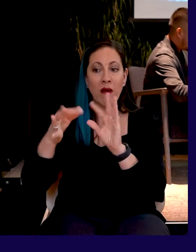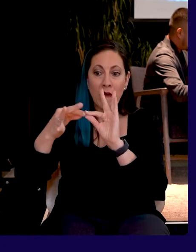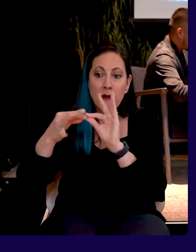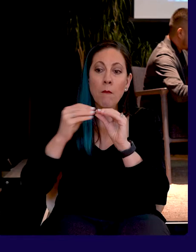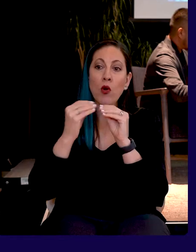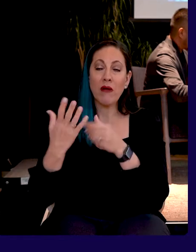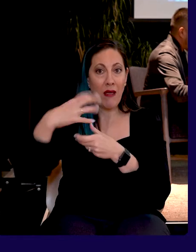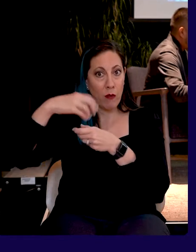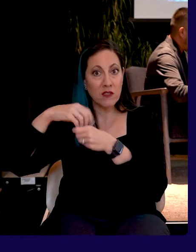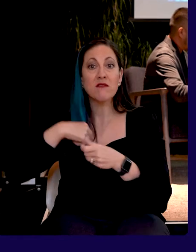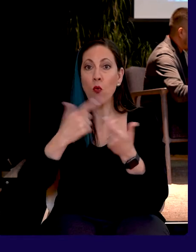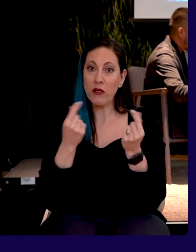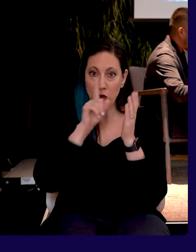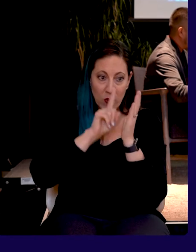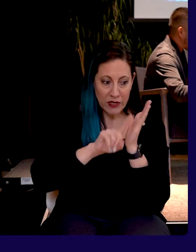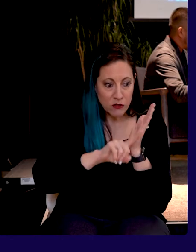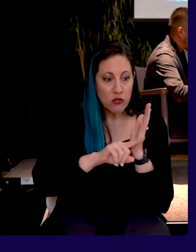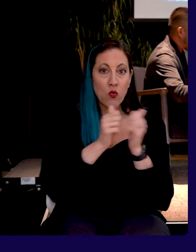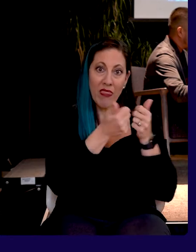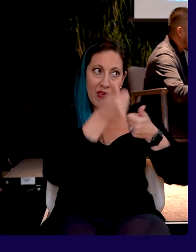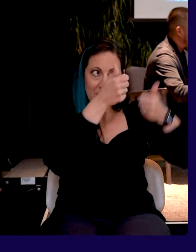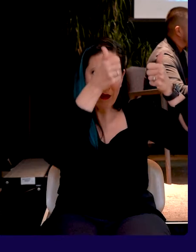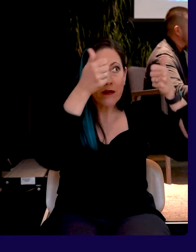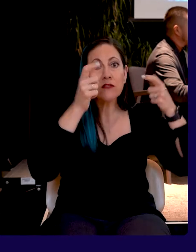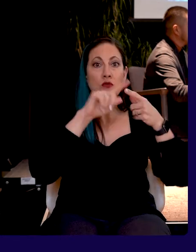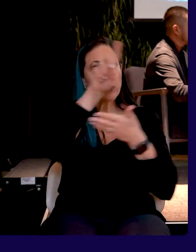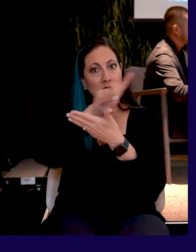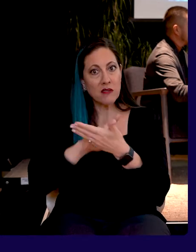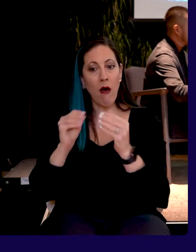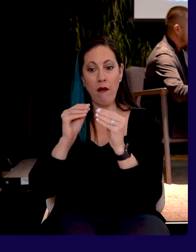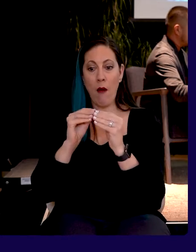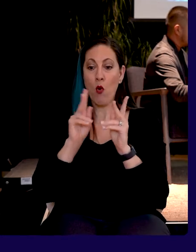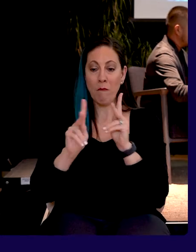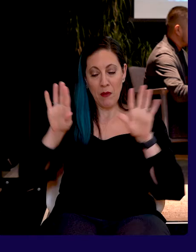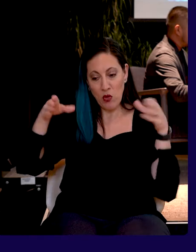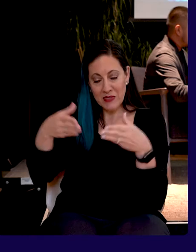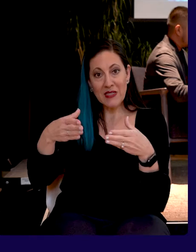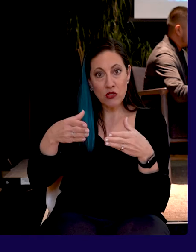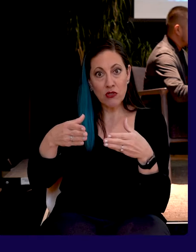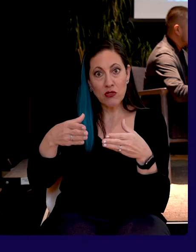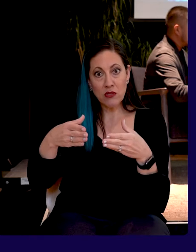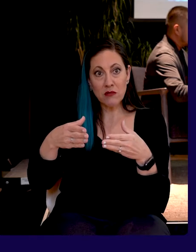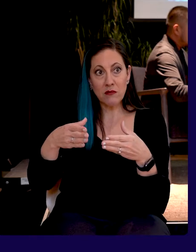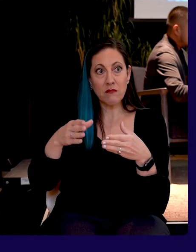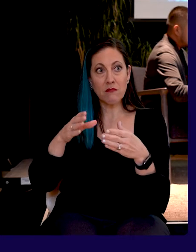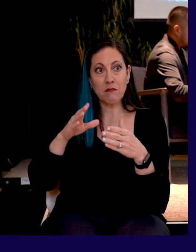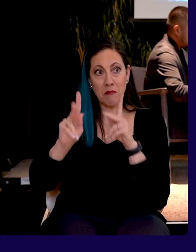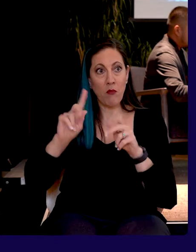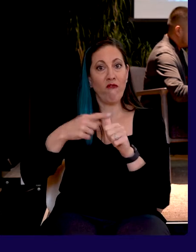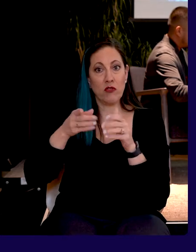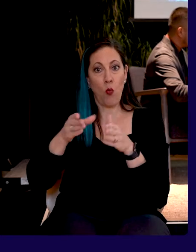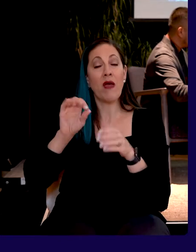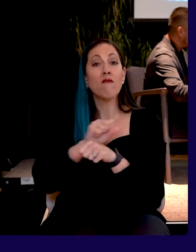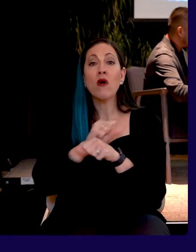so we conduct research, we engage with executives, all for the purpose of designing a more people-centered and digital-first way of work. And so every quarter